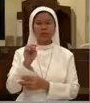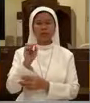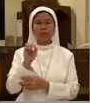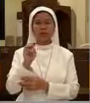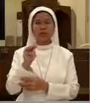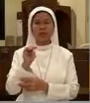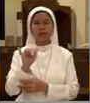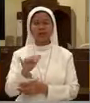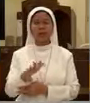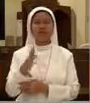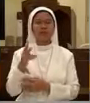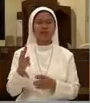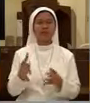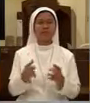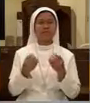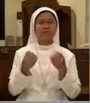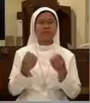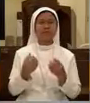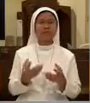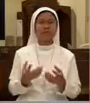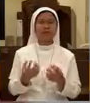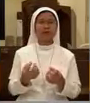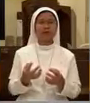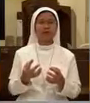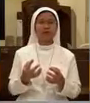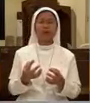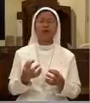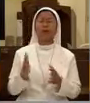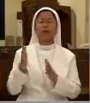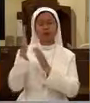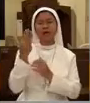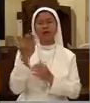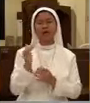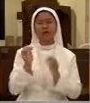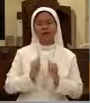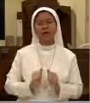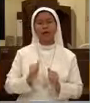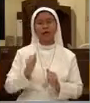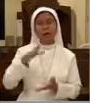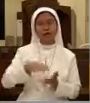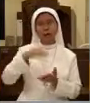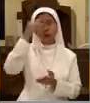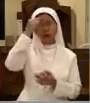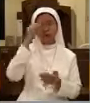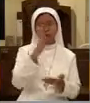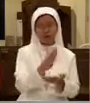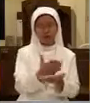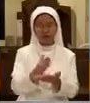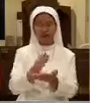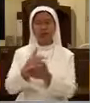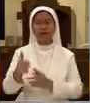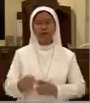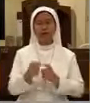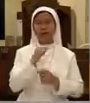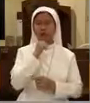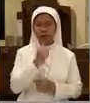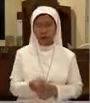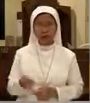more of sharing of gift rather than working for profit